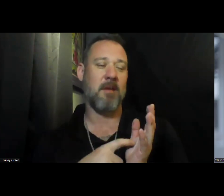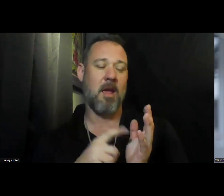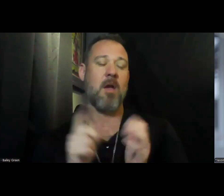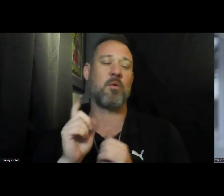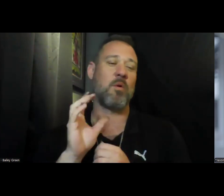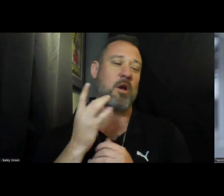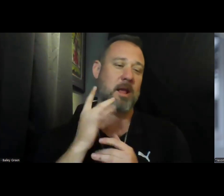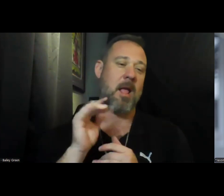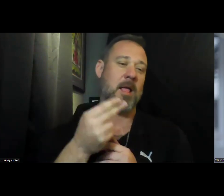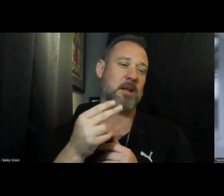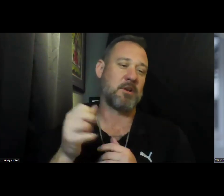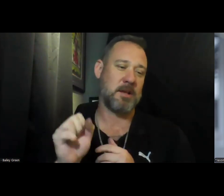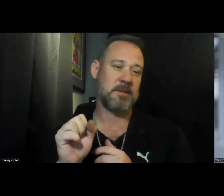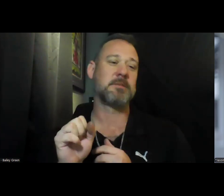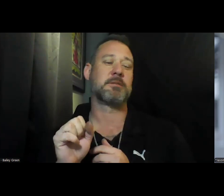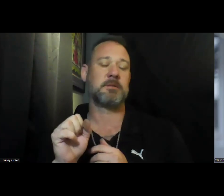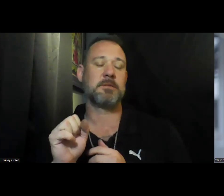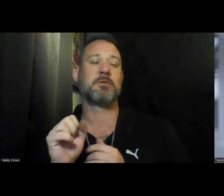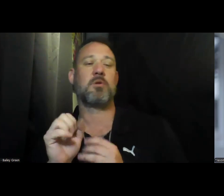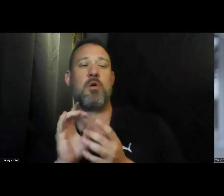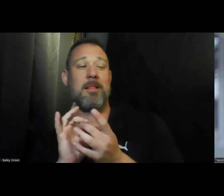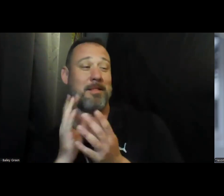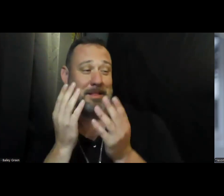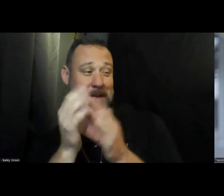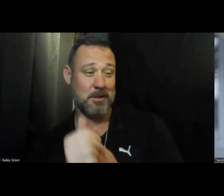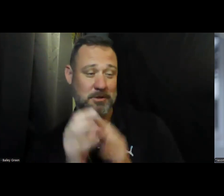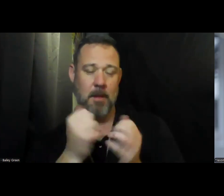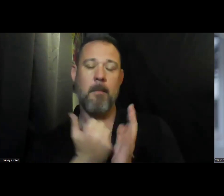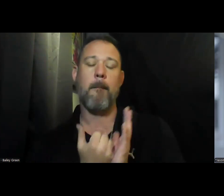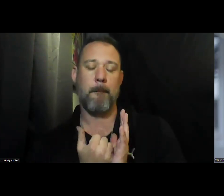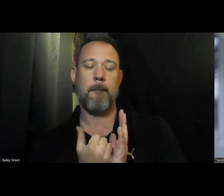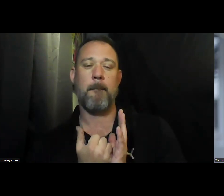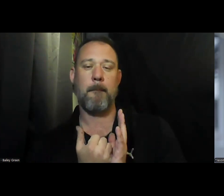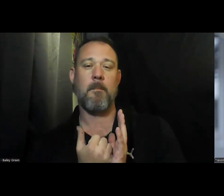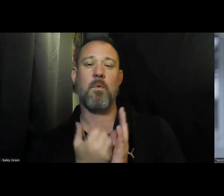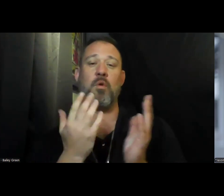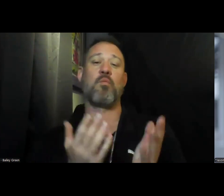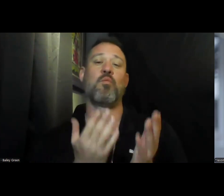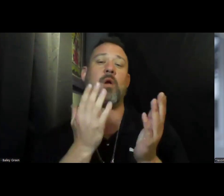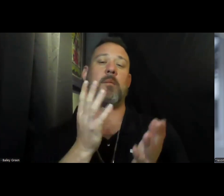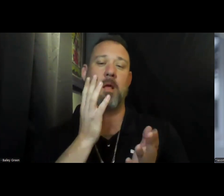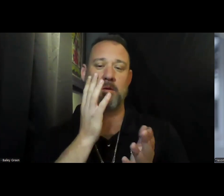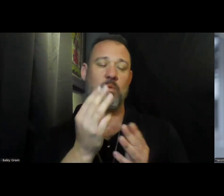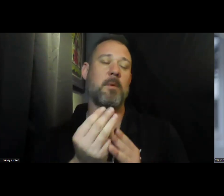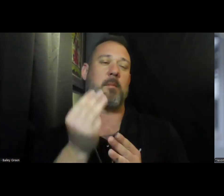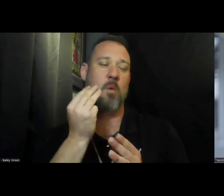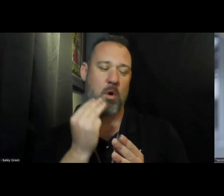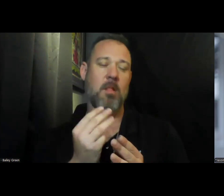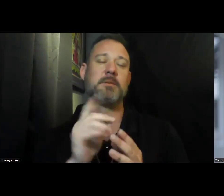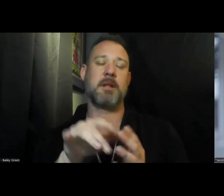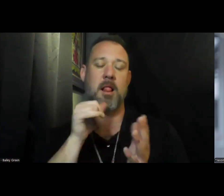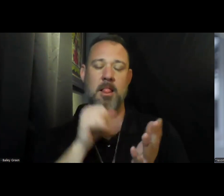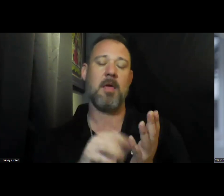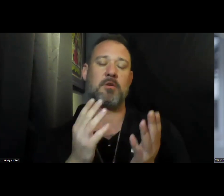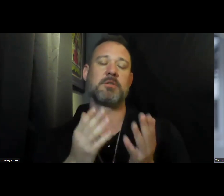Cal HHS level coordination or leadership could be helpful. These recommendations will eventually be memorialized in a letter submitted to